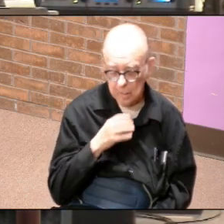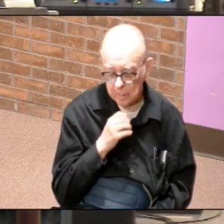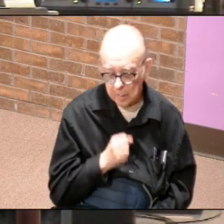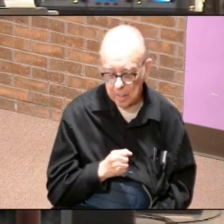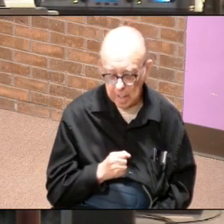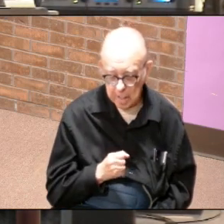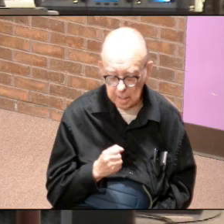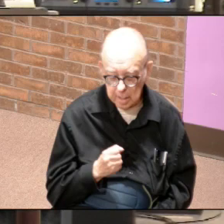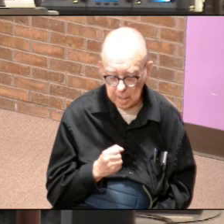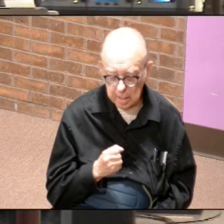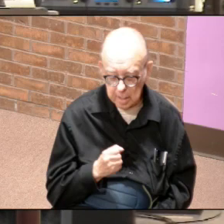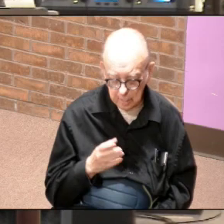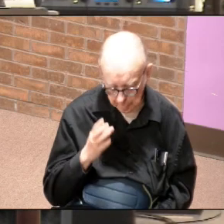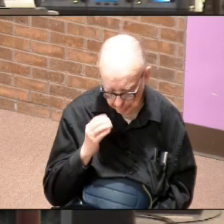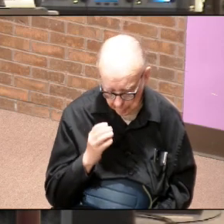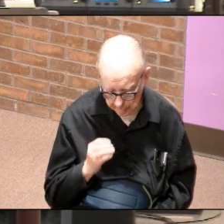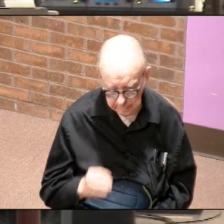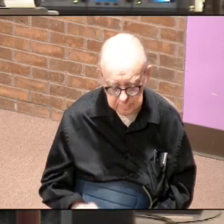But it made a